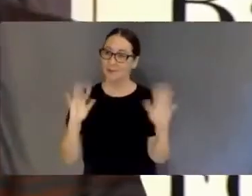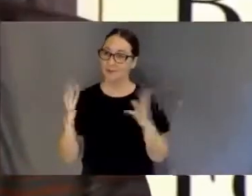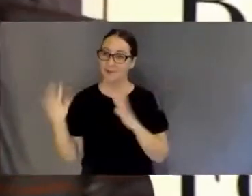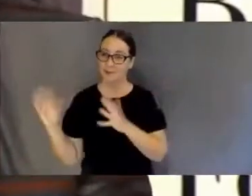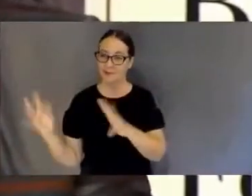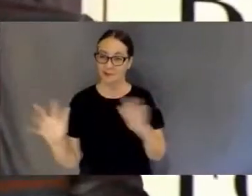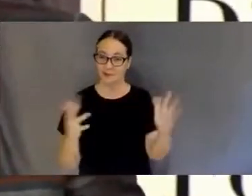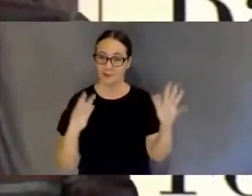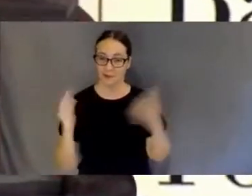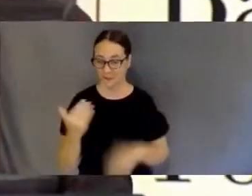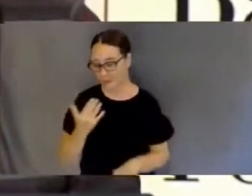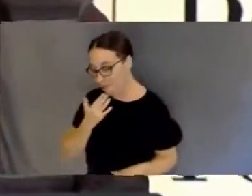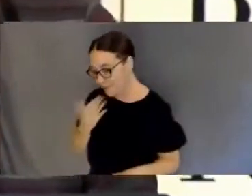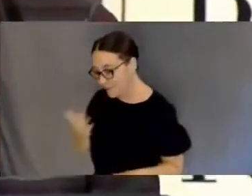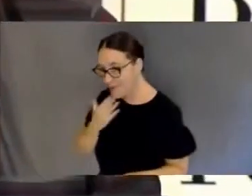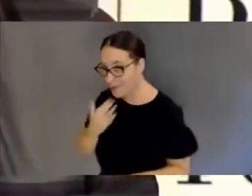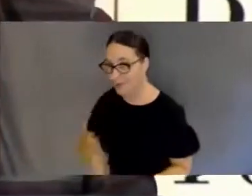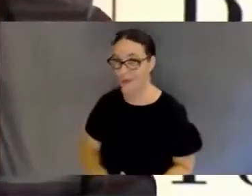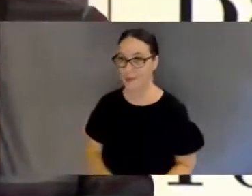Thank you.